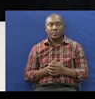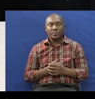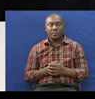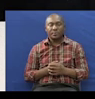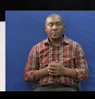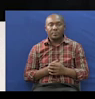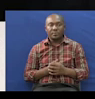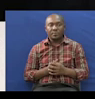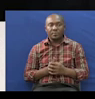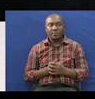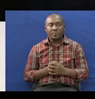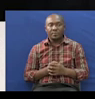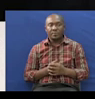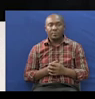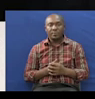Sorry.